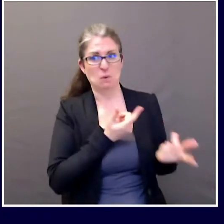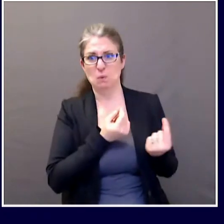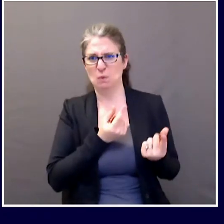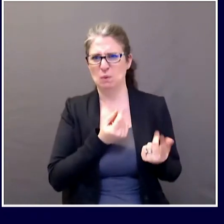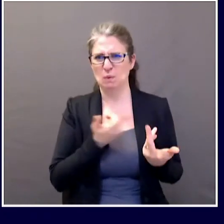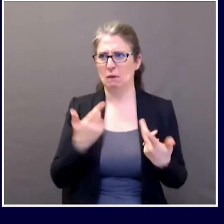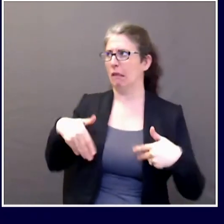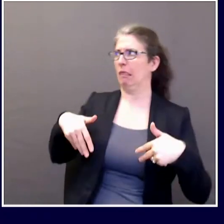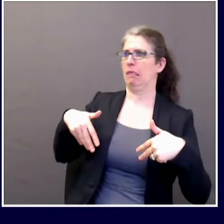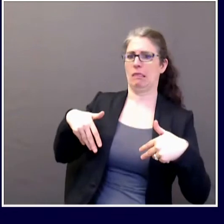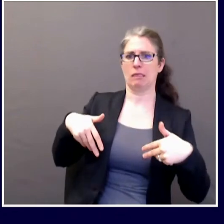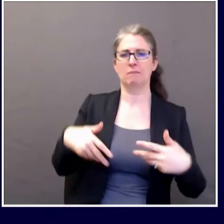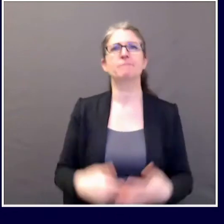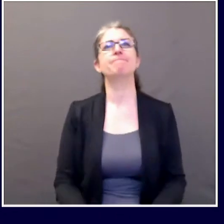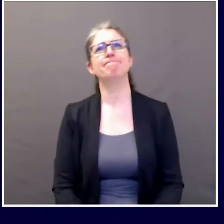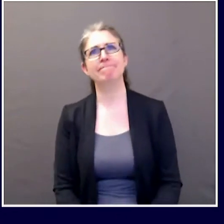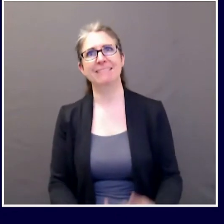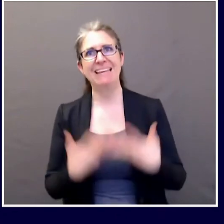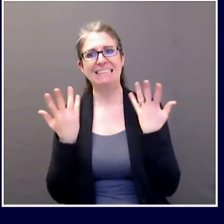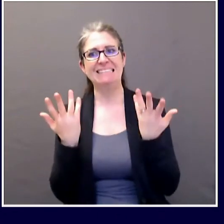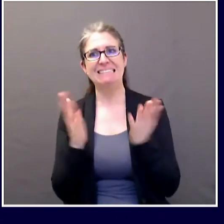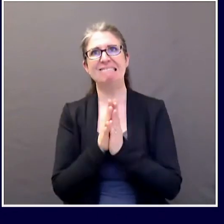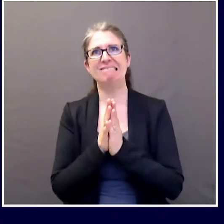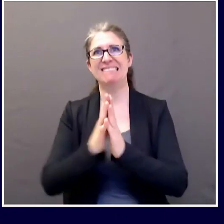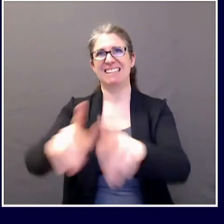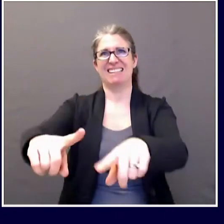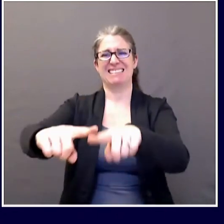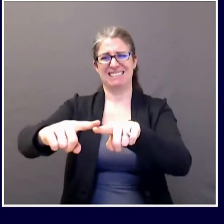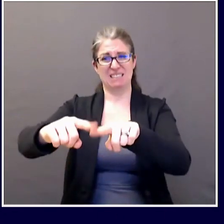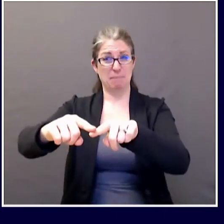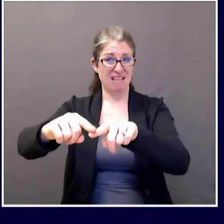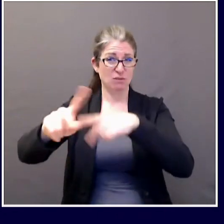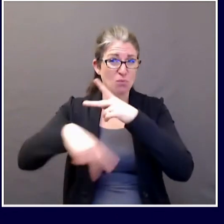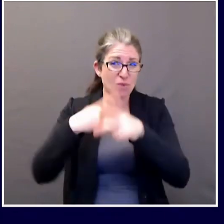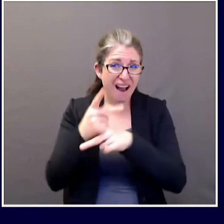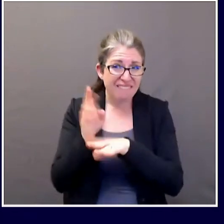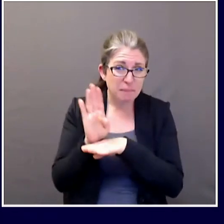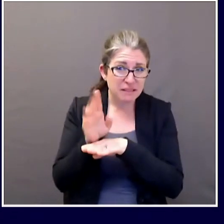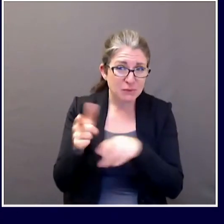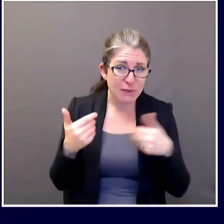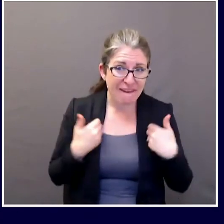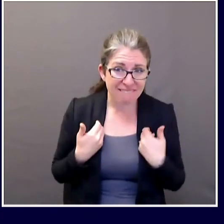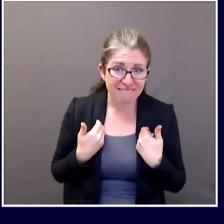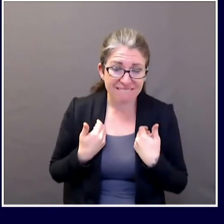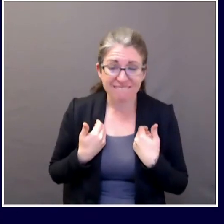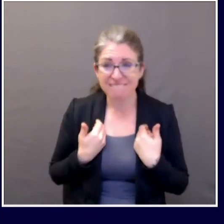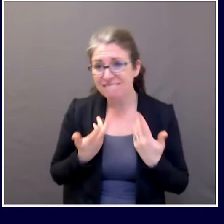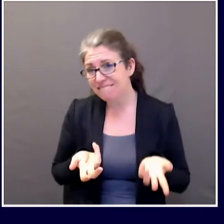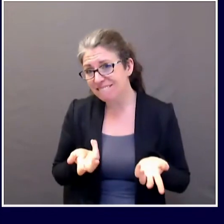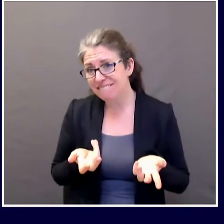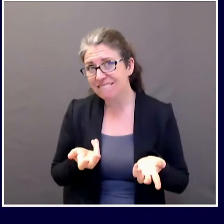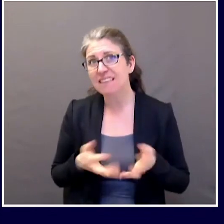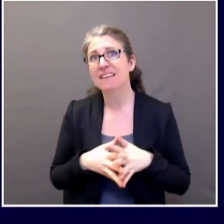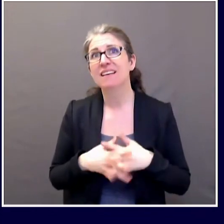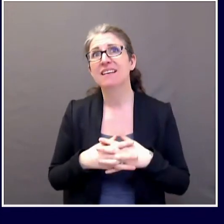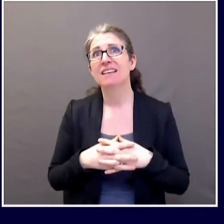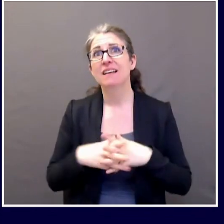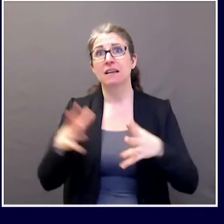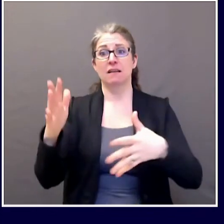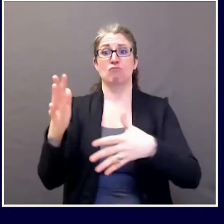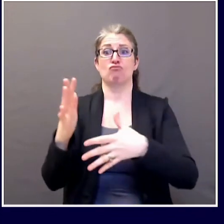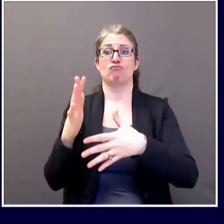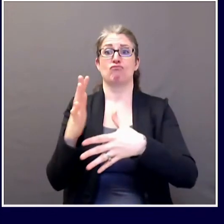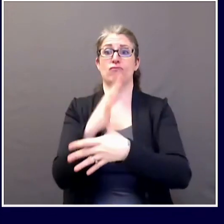do is what any other group that might have been exposed must do, which is to ensure that they've gotten a handle on the workplace